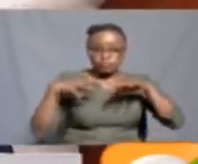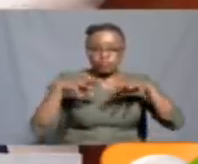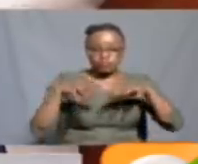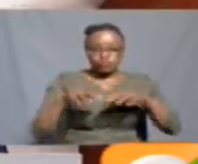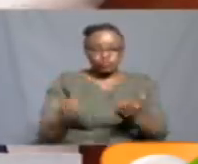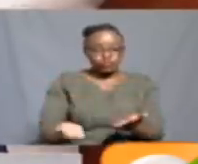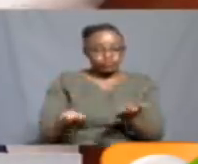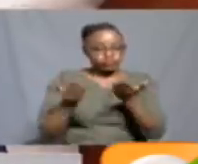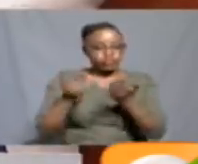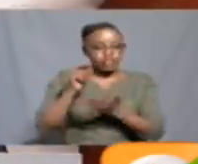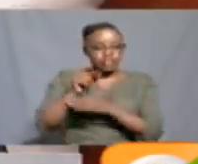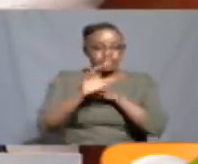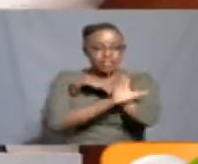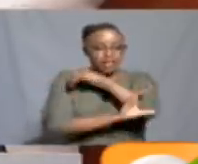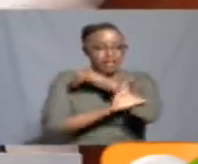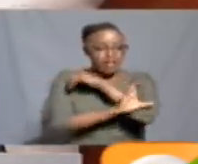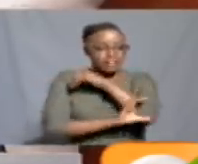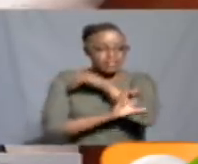this country.